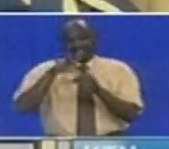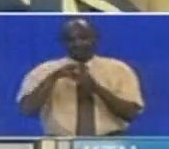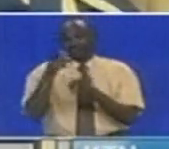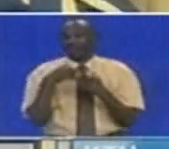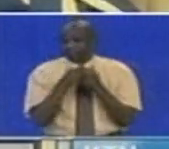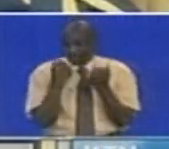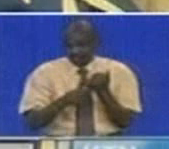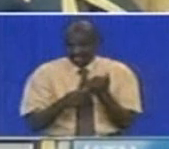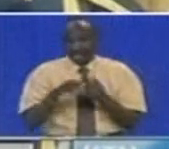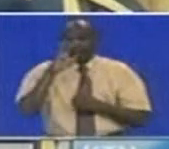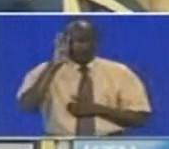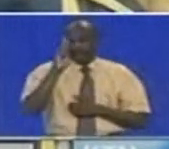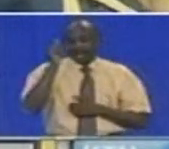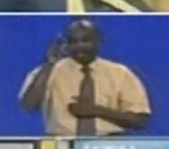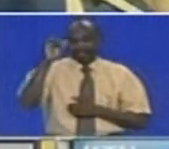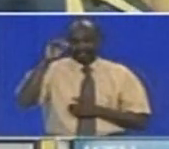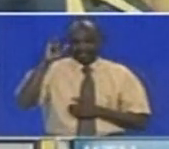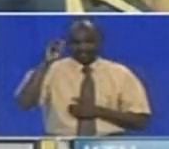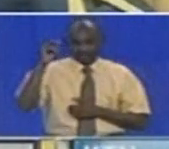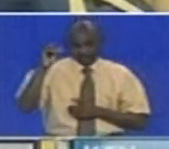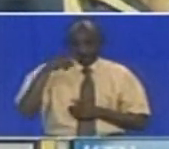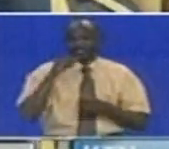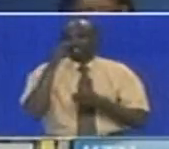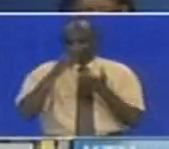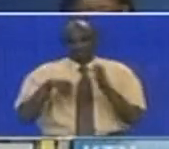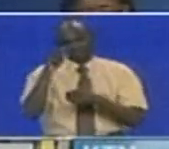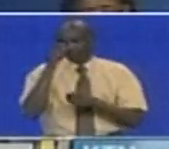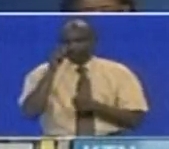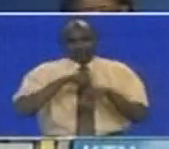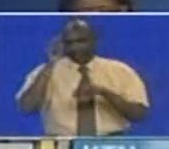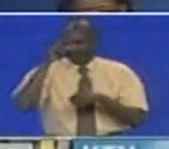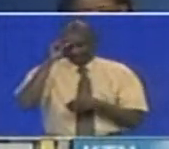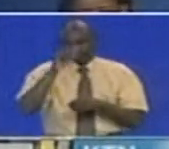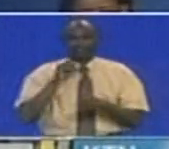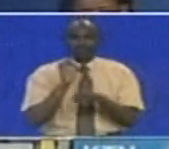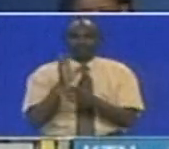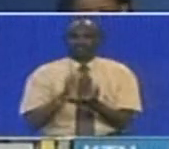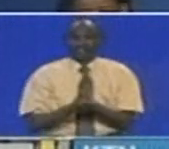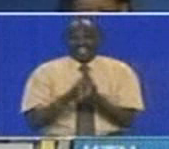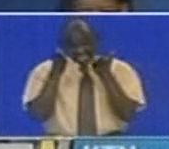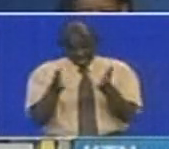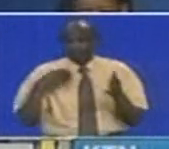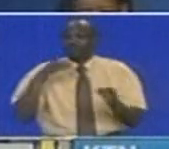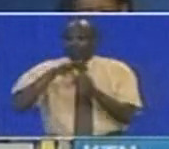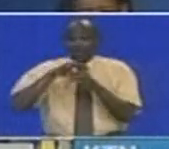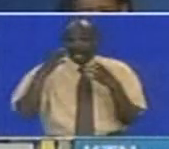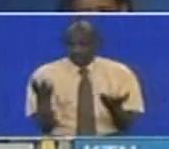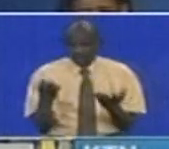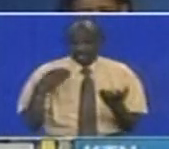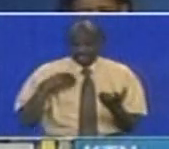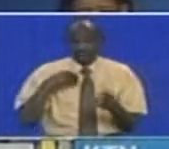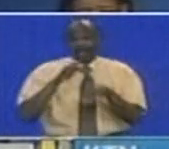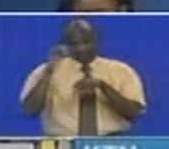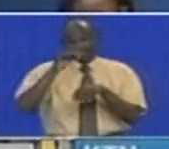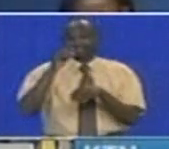Only Baringo Senator Gideon Moi rejected, sending Wambora packing. What we're going to do and how we're going to vote is going to affect Governor